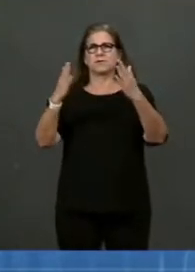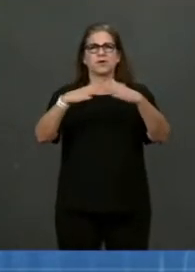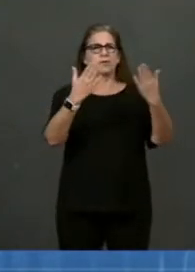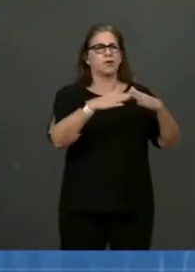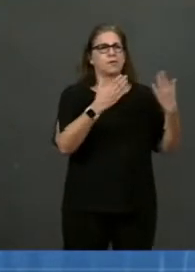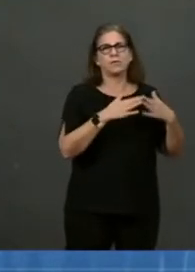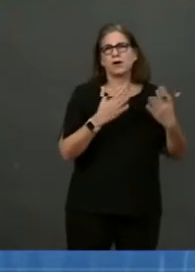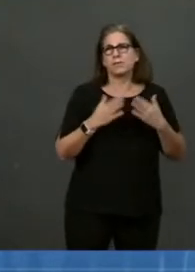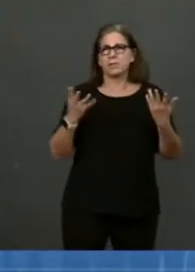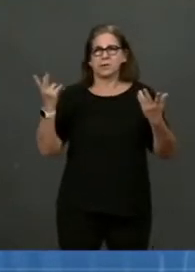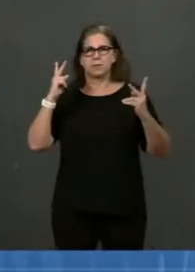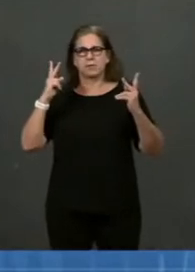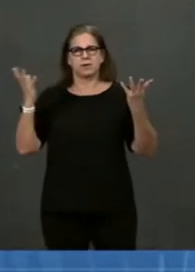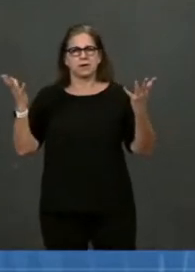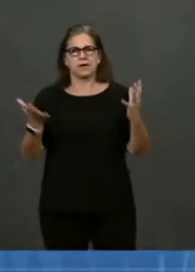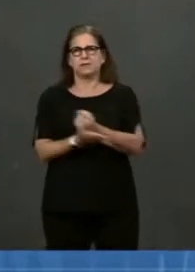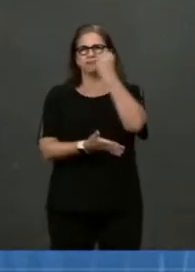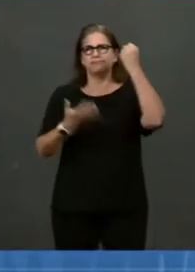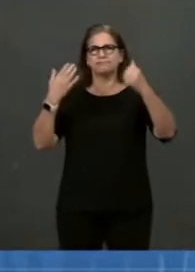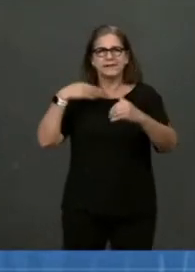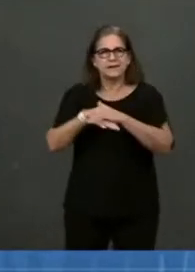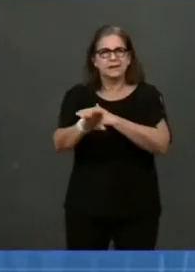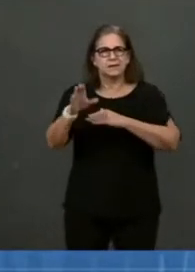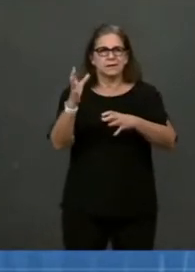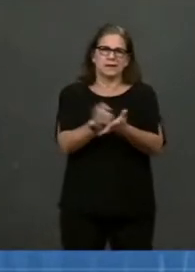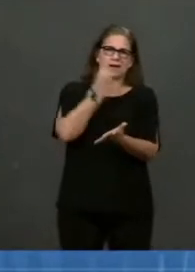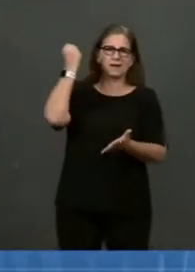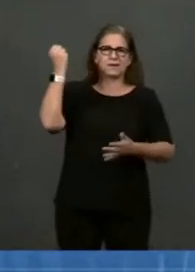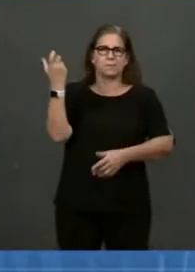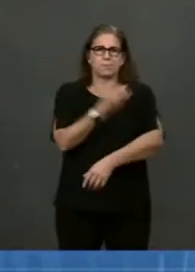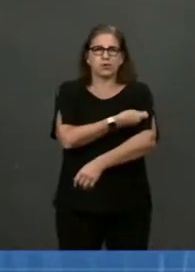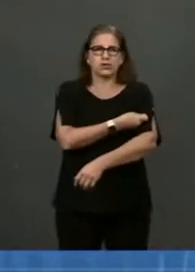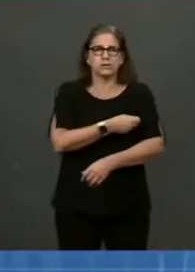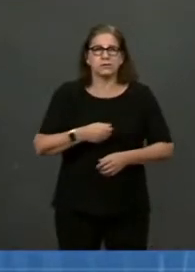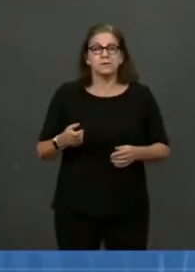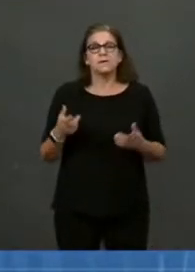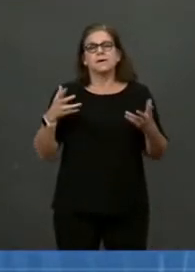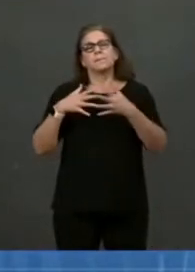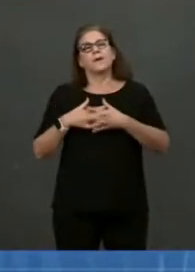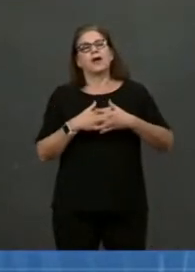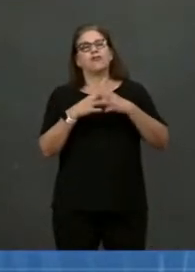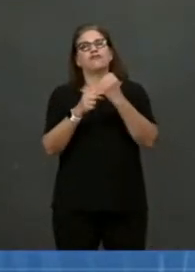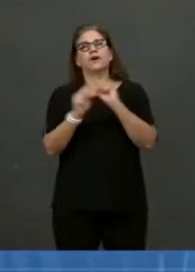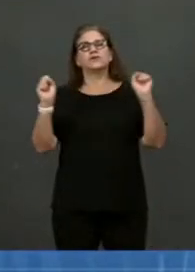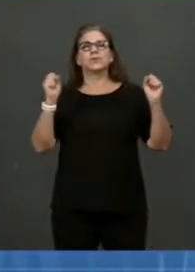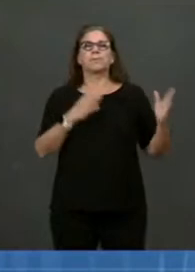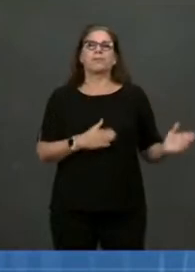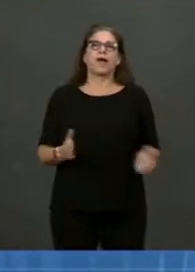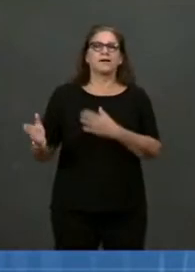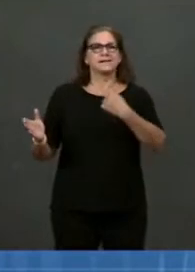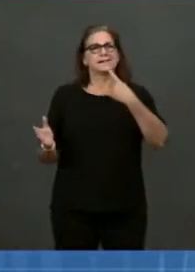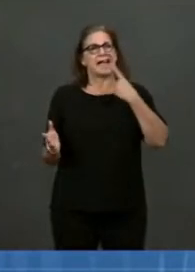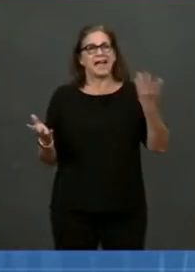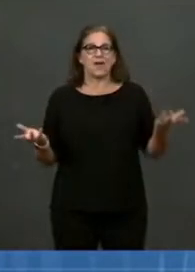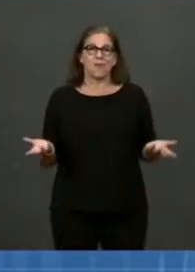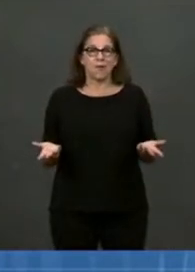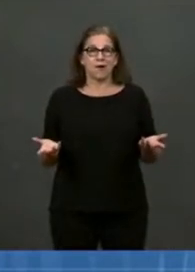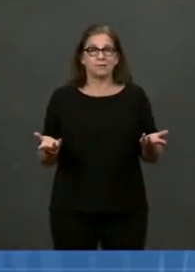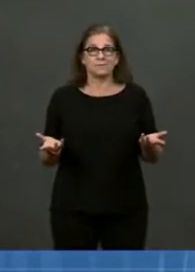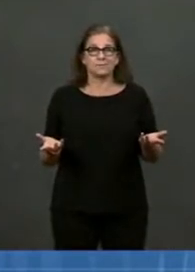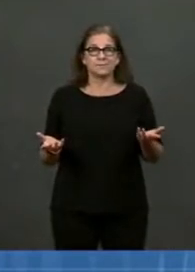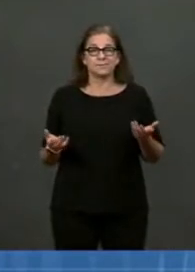Rescue Plan, states can receive 100% federal reimbursement for these and other booster operations and outreach